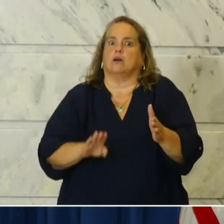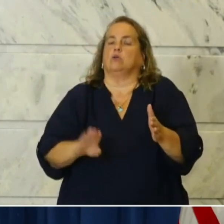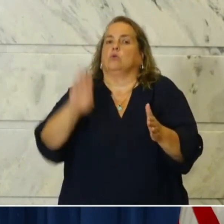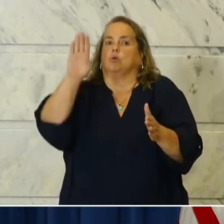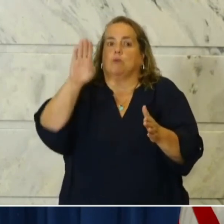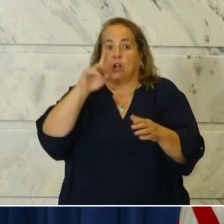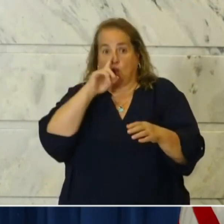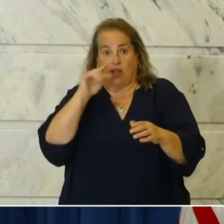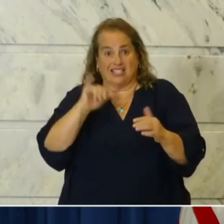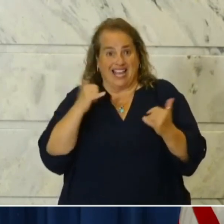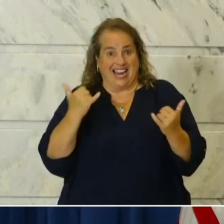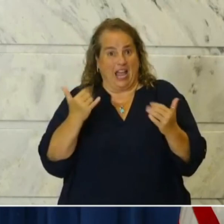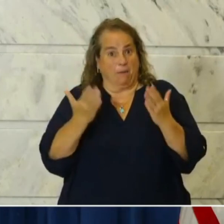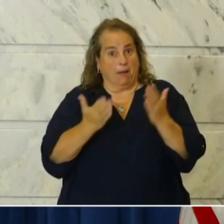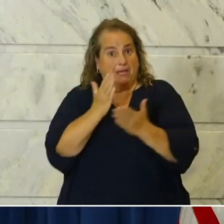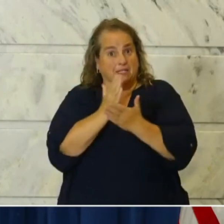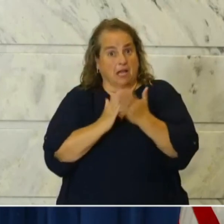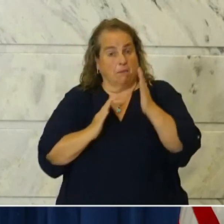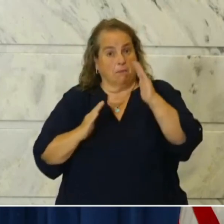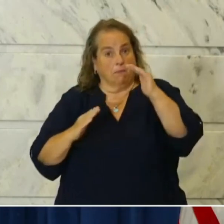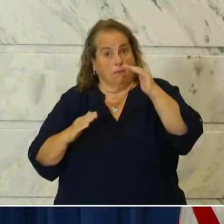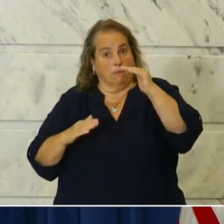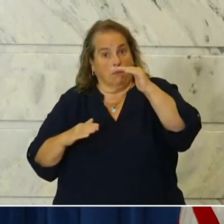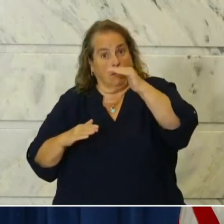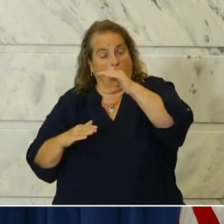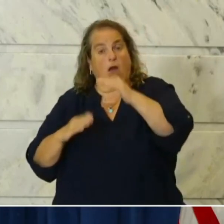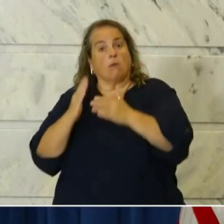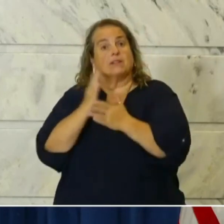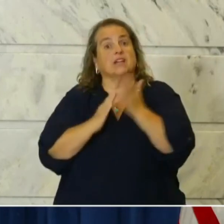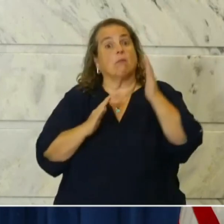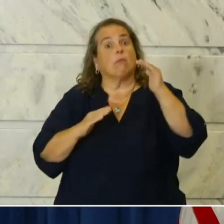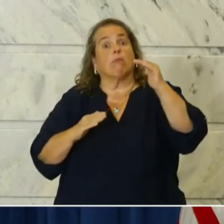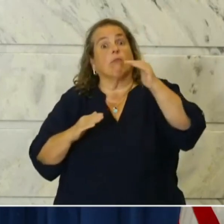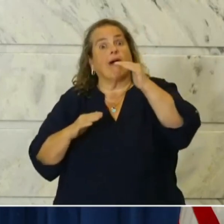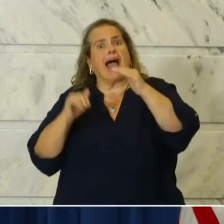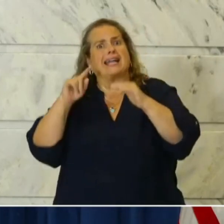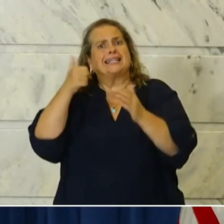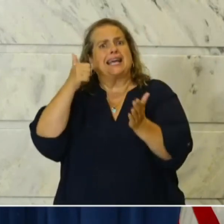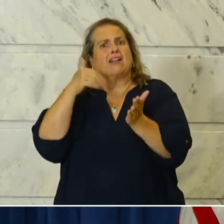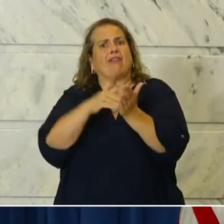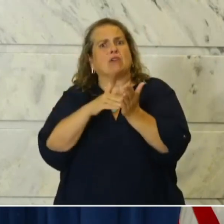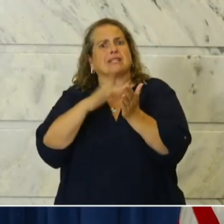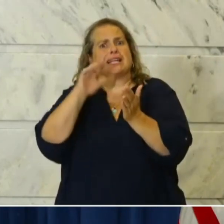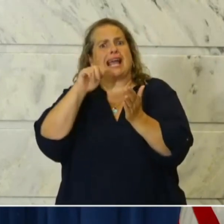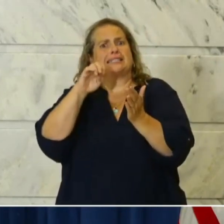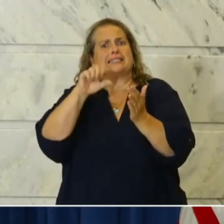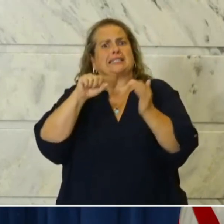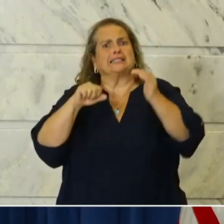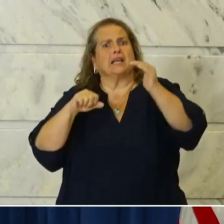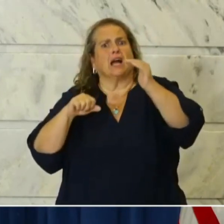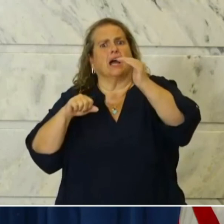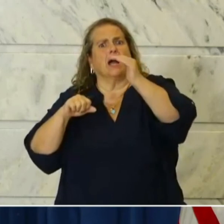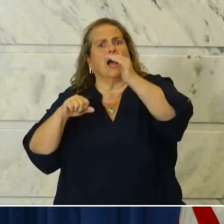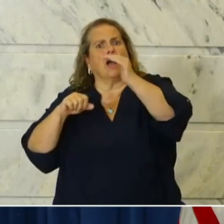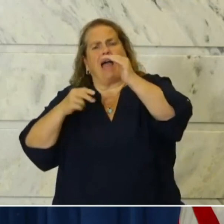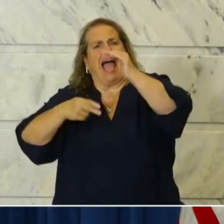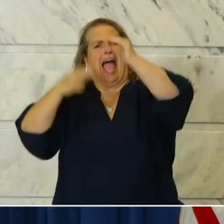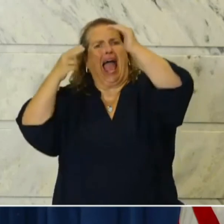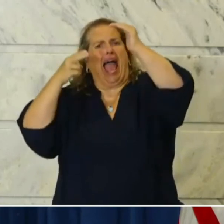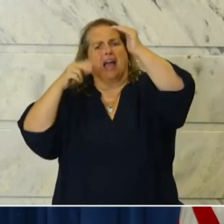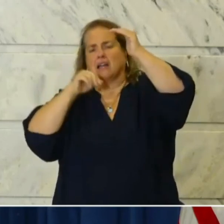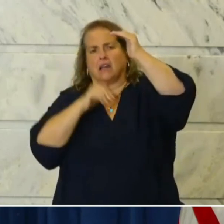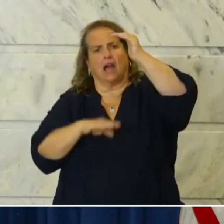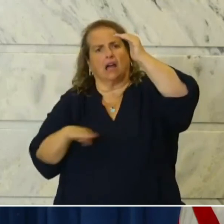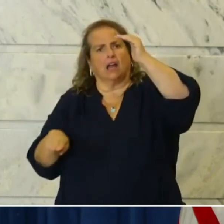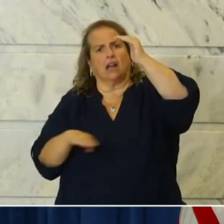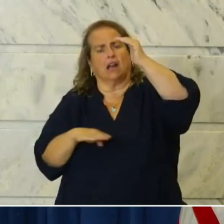be plateauing off, some of them are plateauing at tens of thousands of cases. We're starting to see the deaths that follow that.